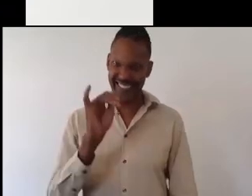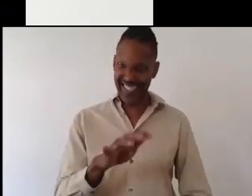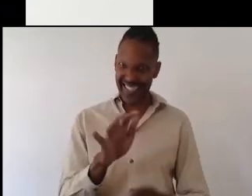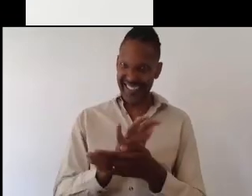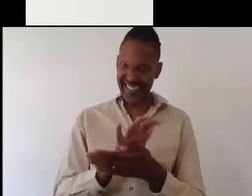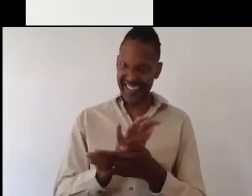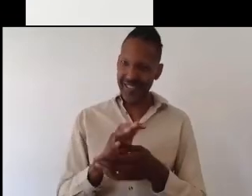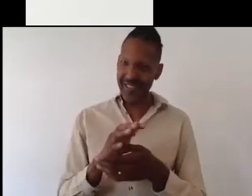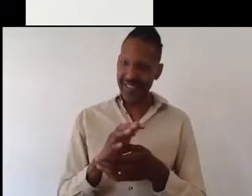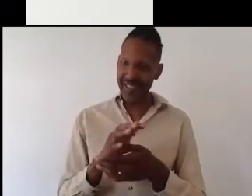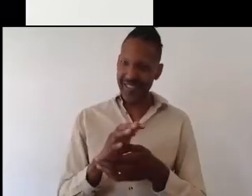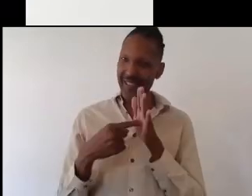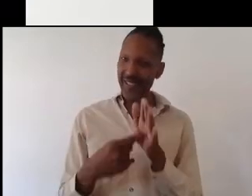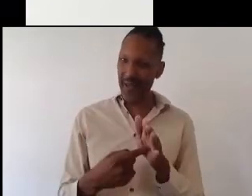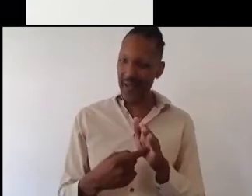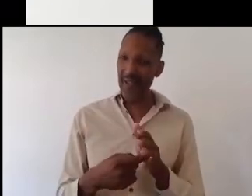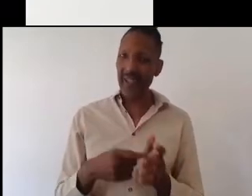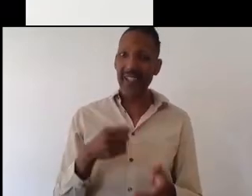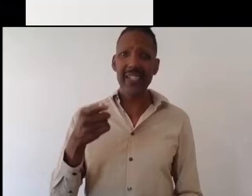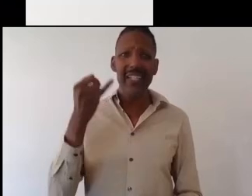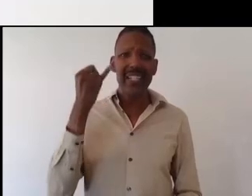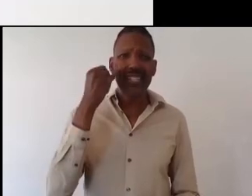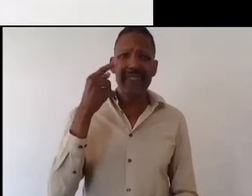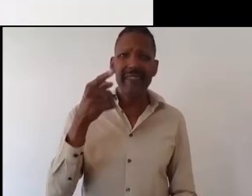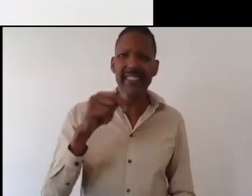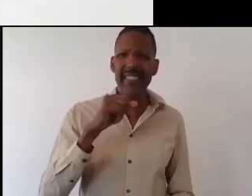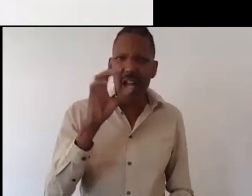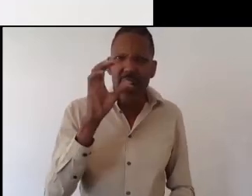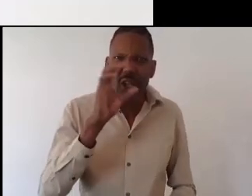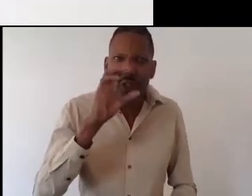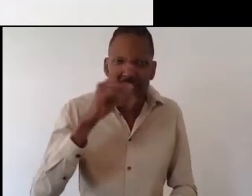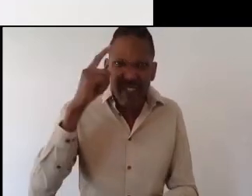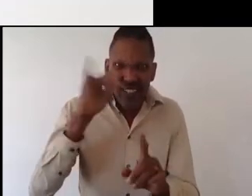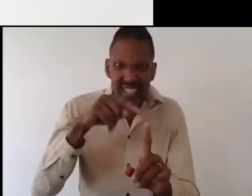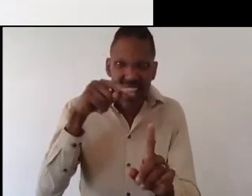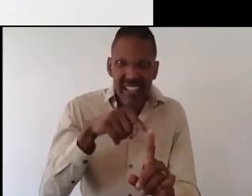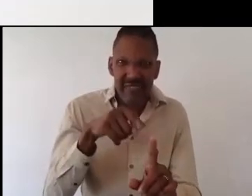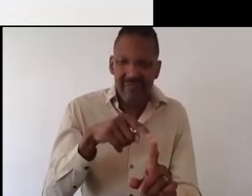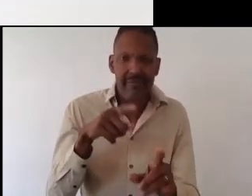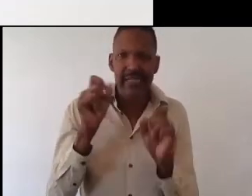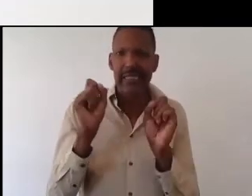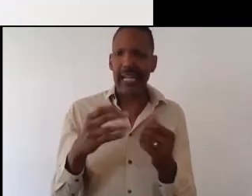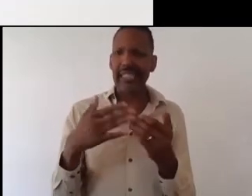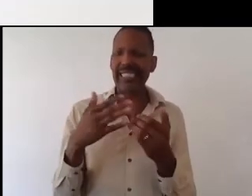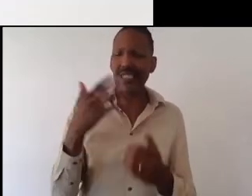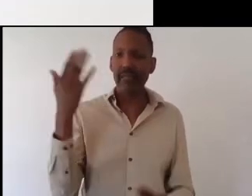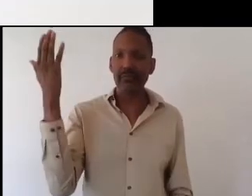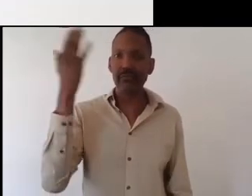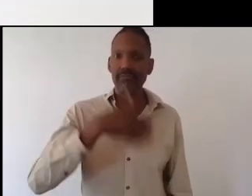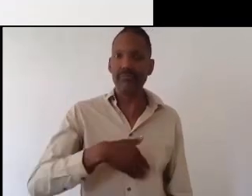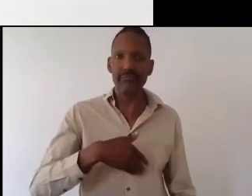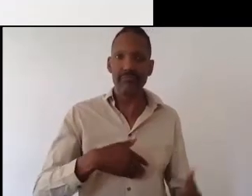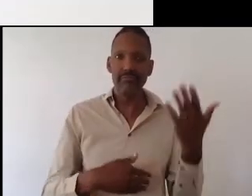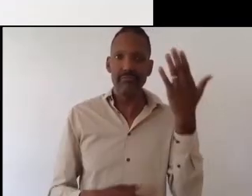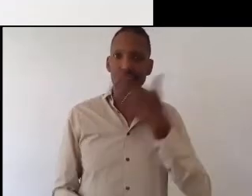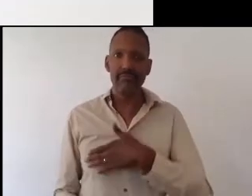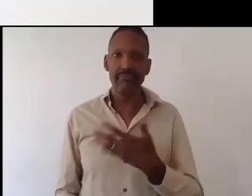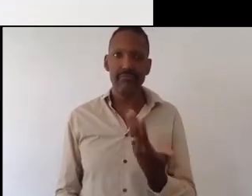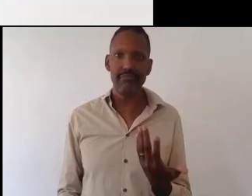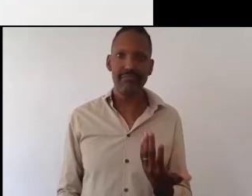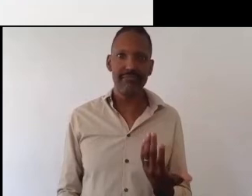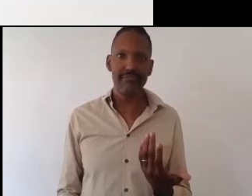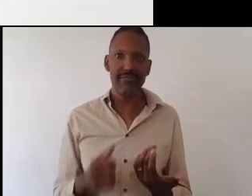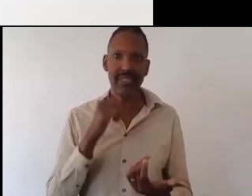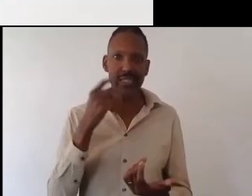So as this video says, it's easy to miss things that we're not looking for. So how do we make science more visible in